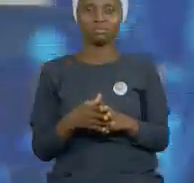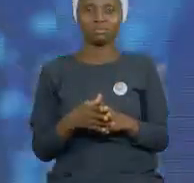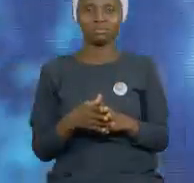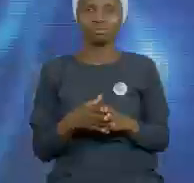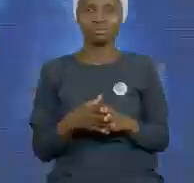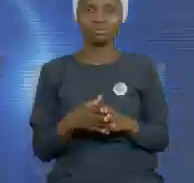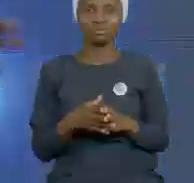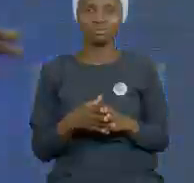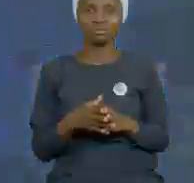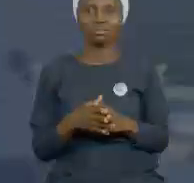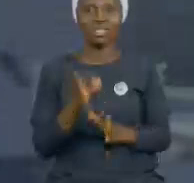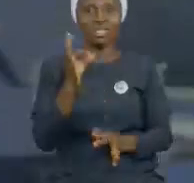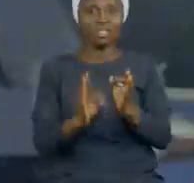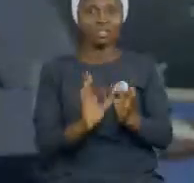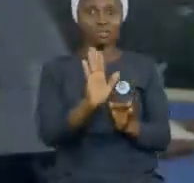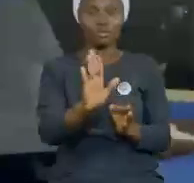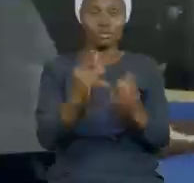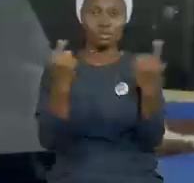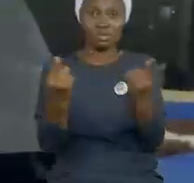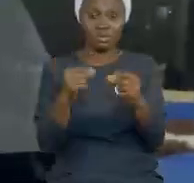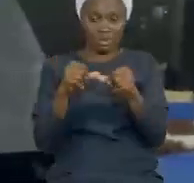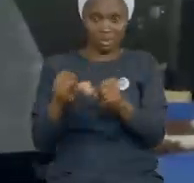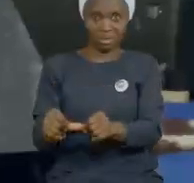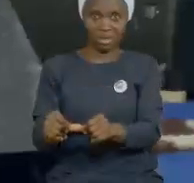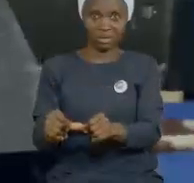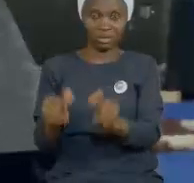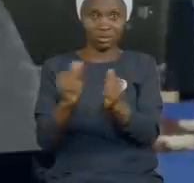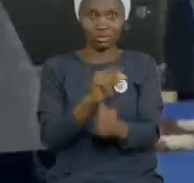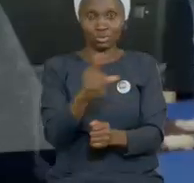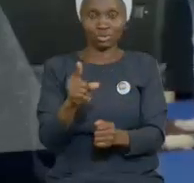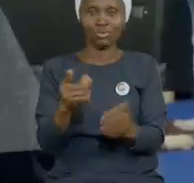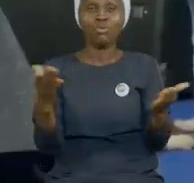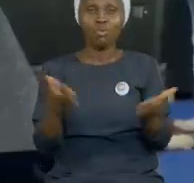If your iniquities abide with you, what are you going to do now?